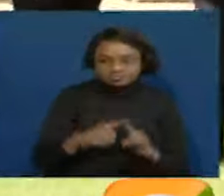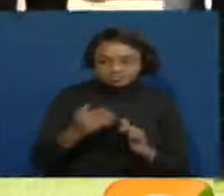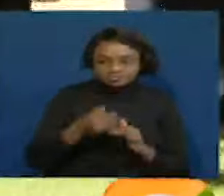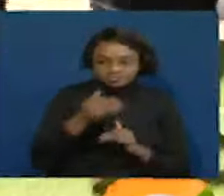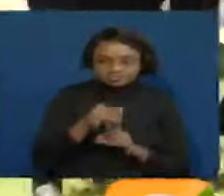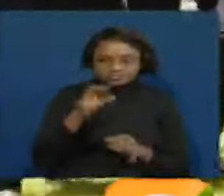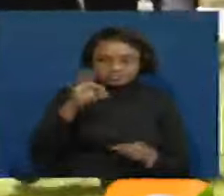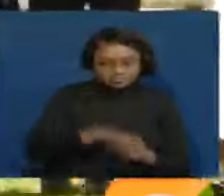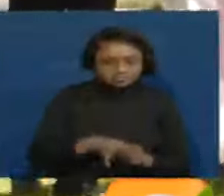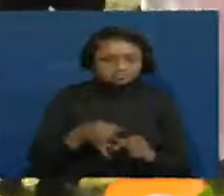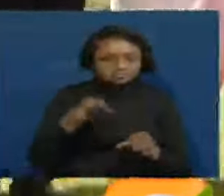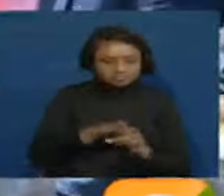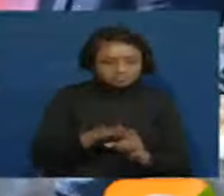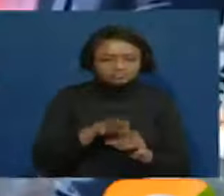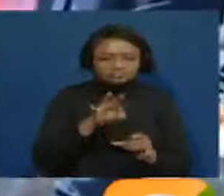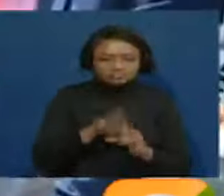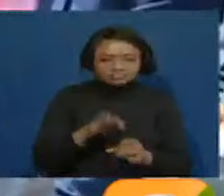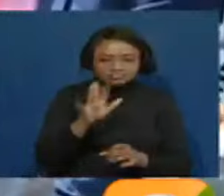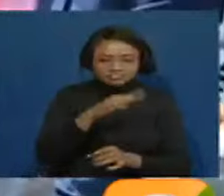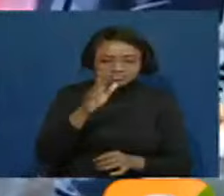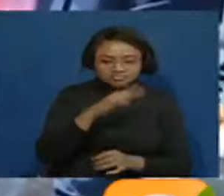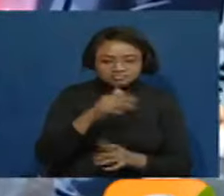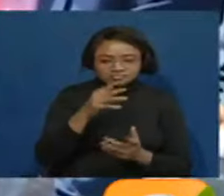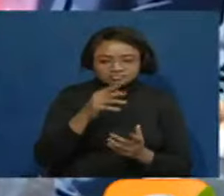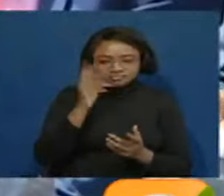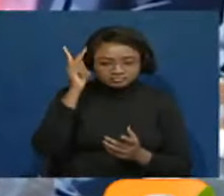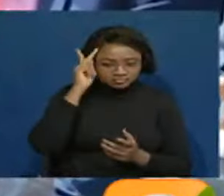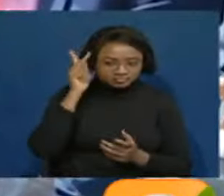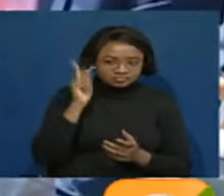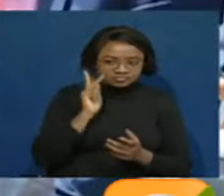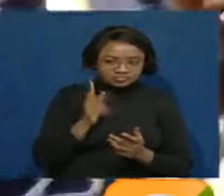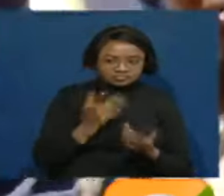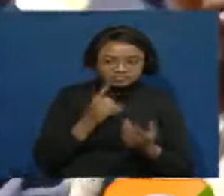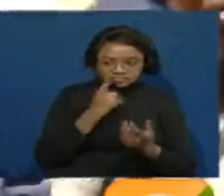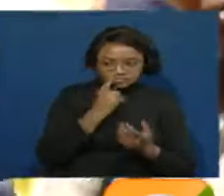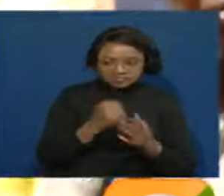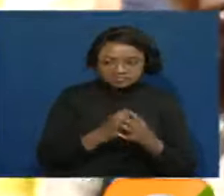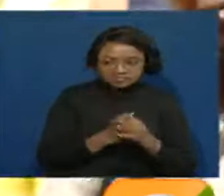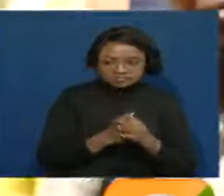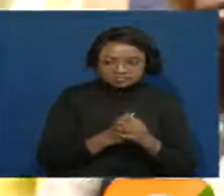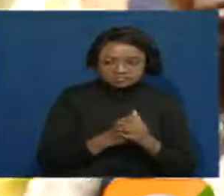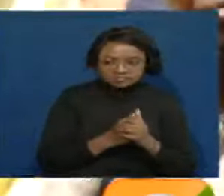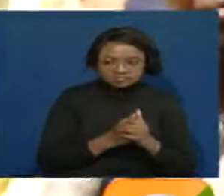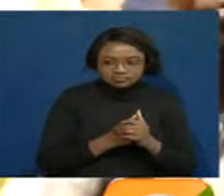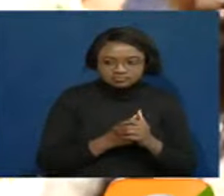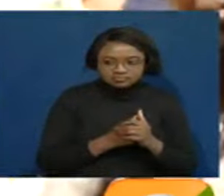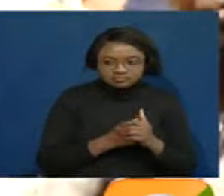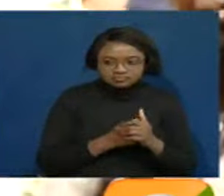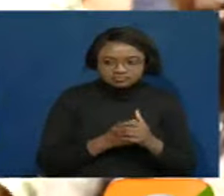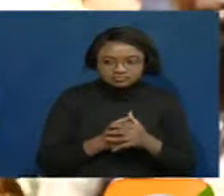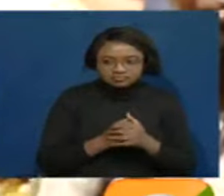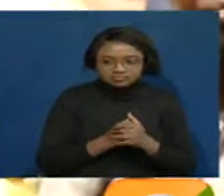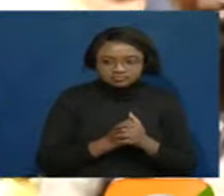current residence of the deputy president ended up in a stalemate. That good Kenyan,